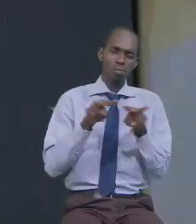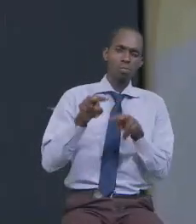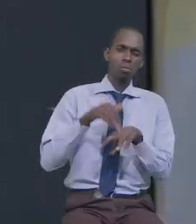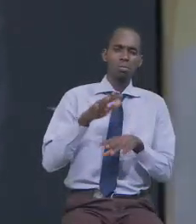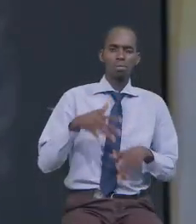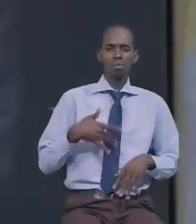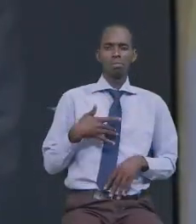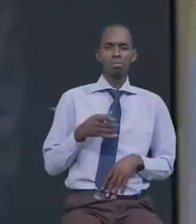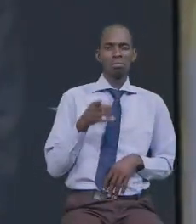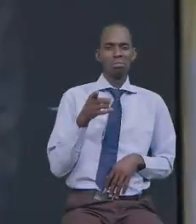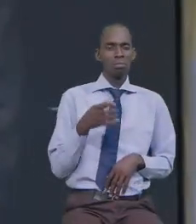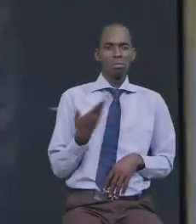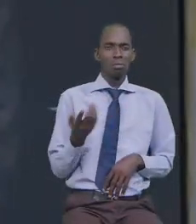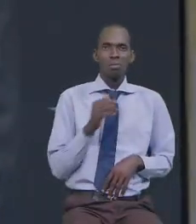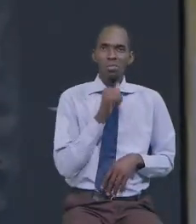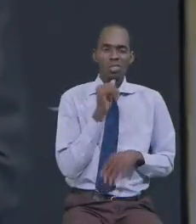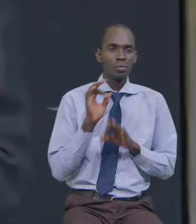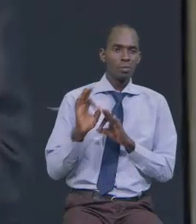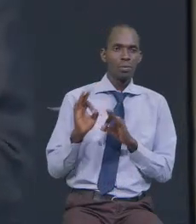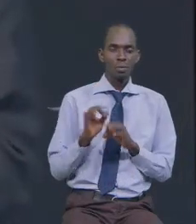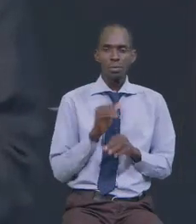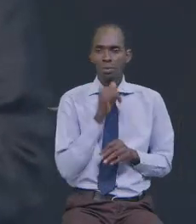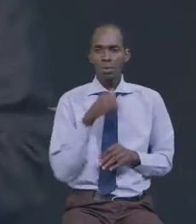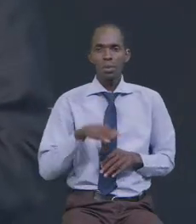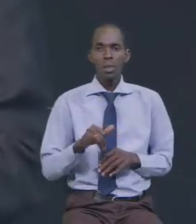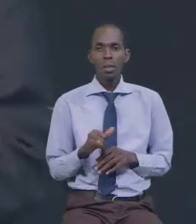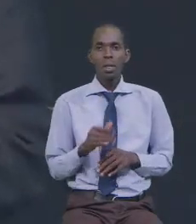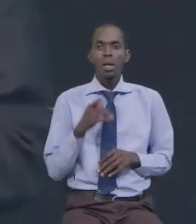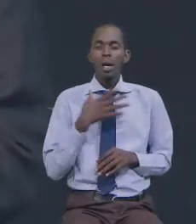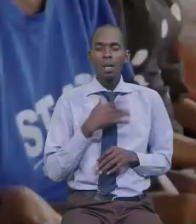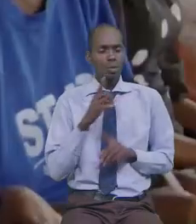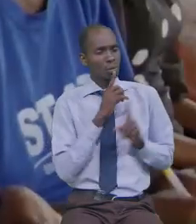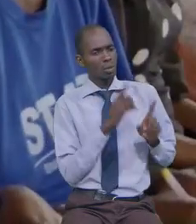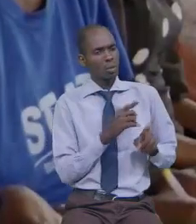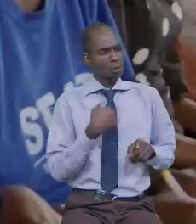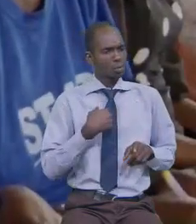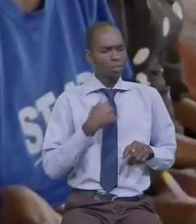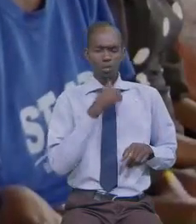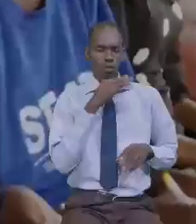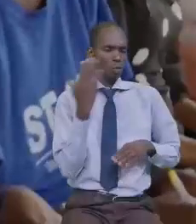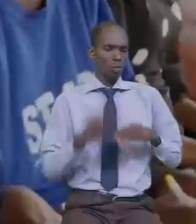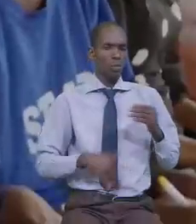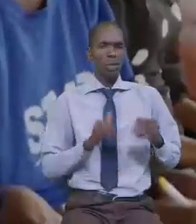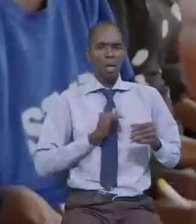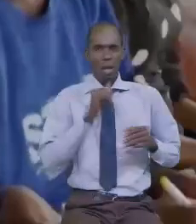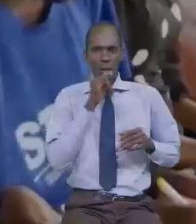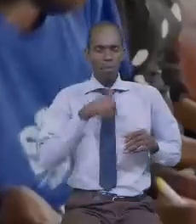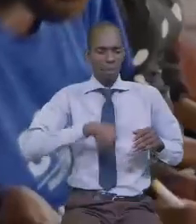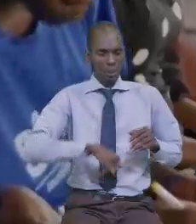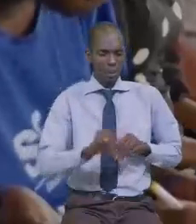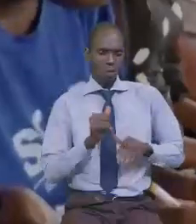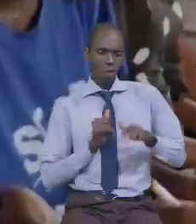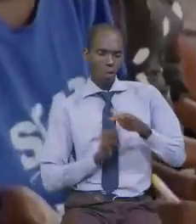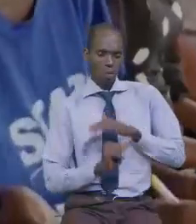one is not good enough. You say, I am still a product in the making. He has not finished with me